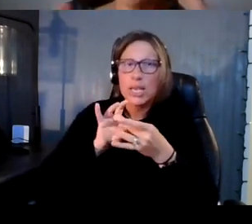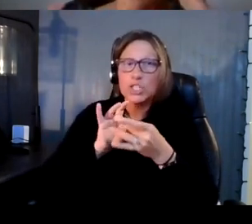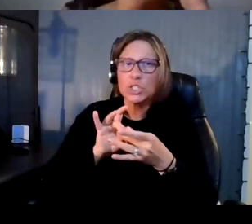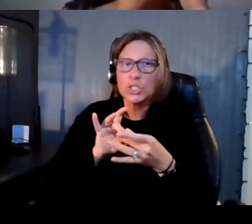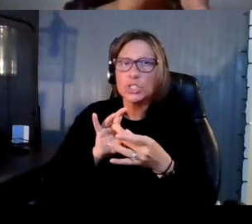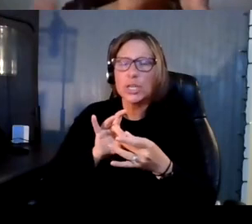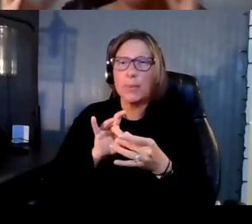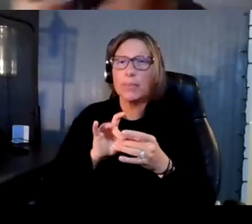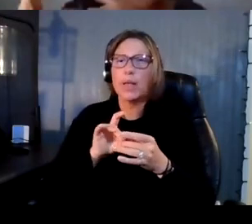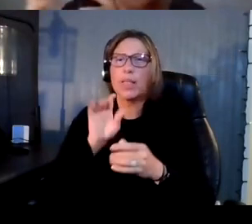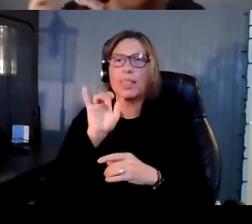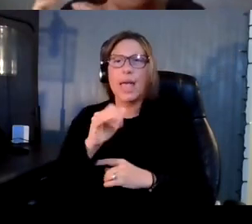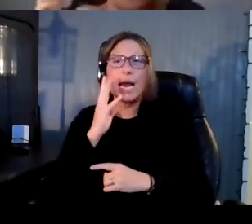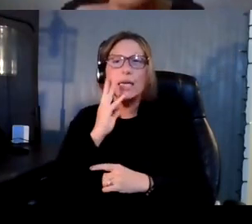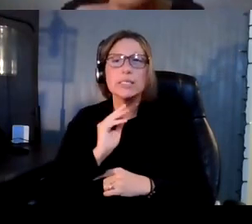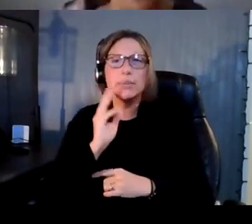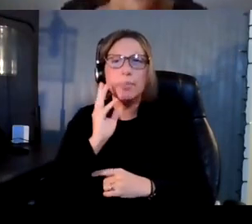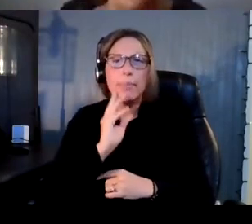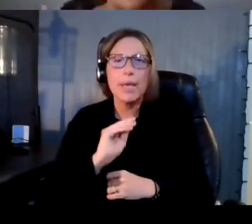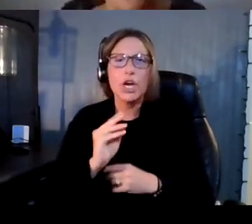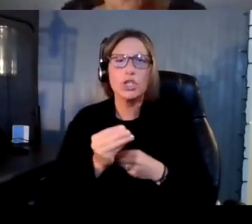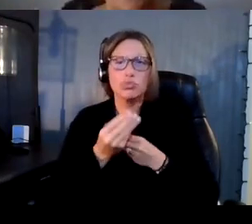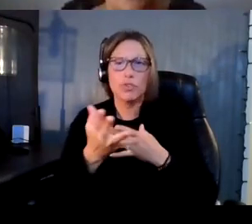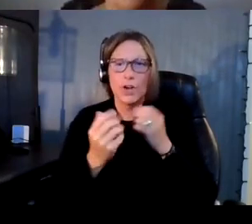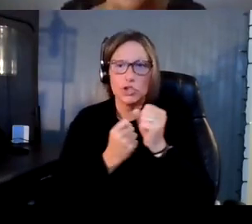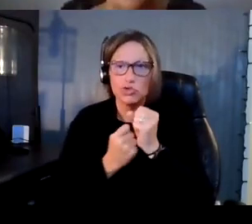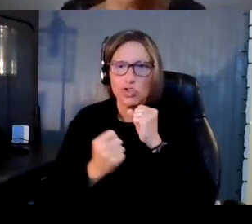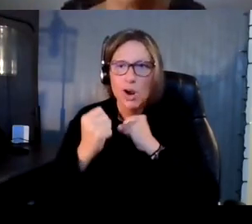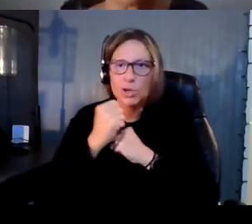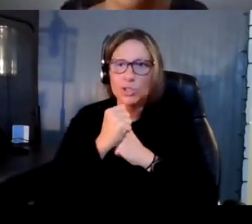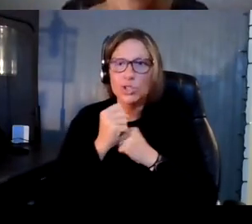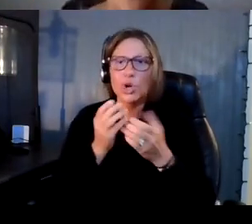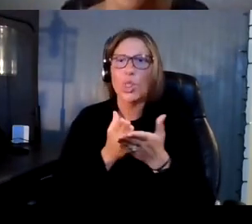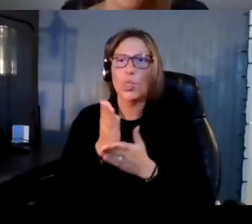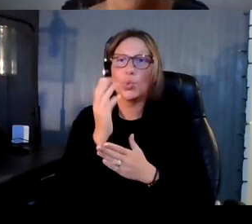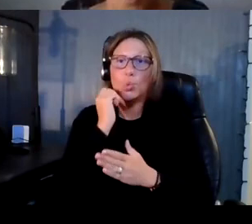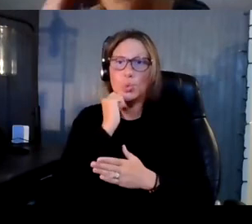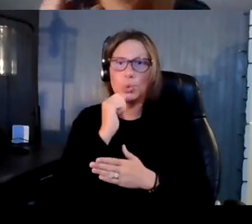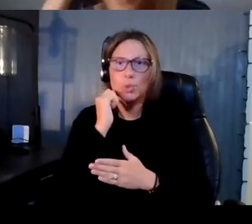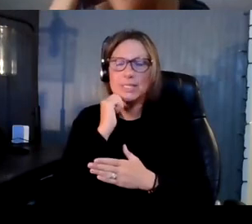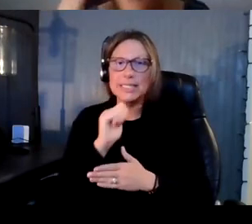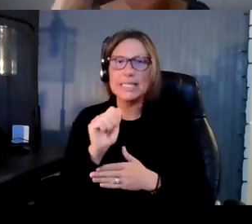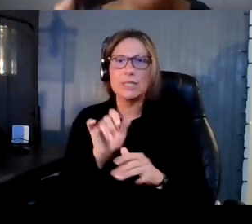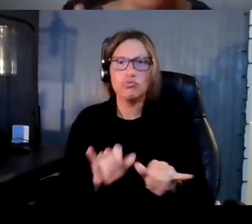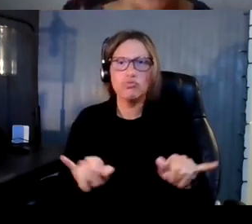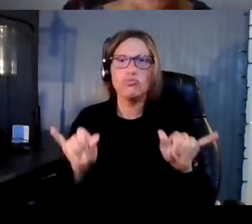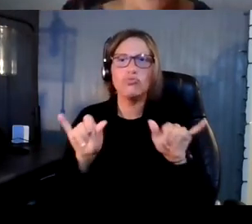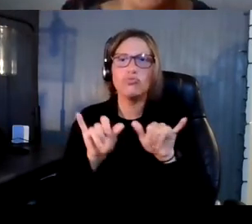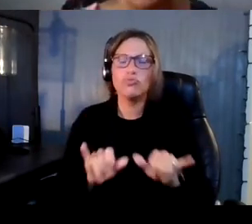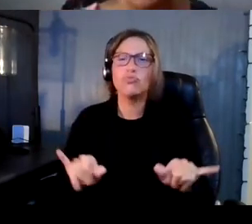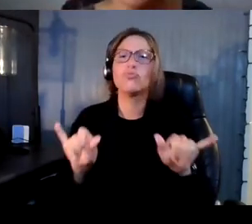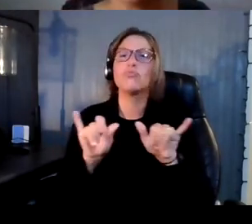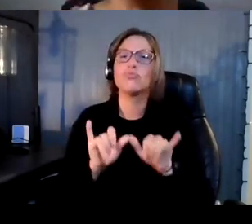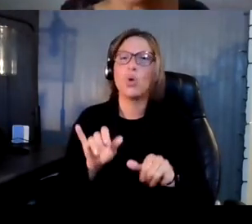that structure through those routines. As we do it, then it becomes predictable and rote. Think about